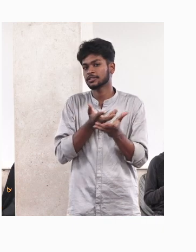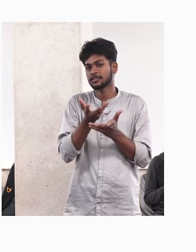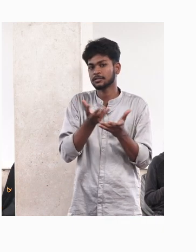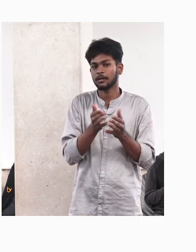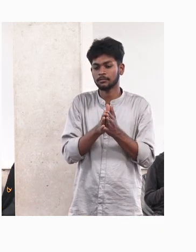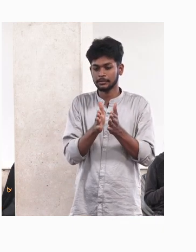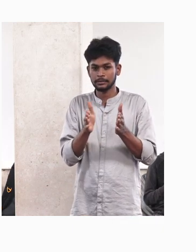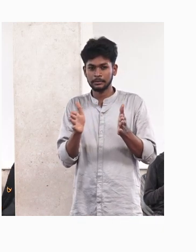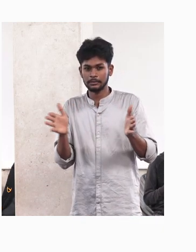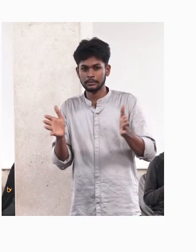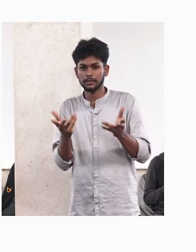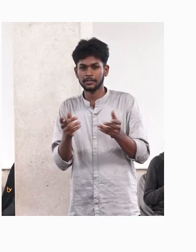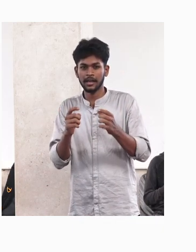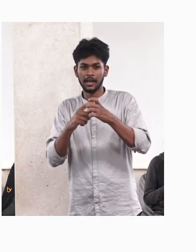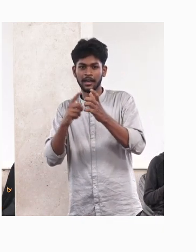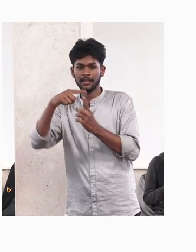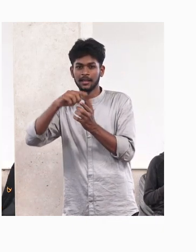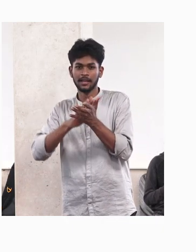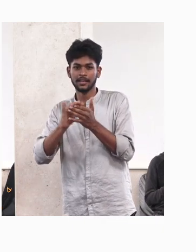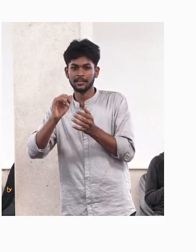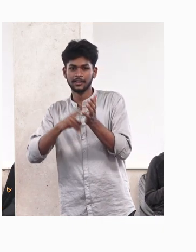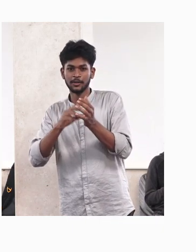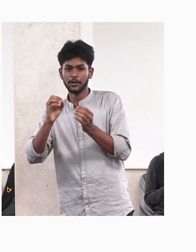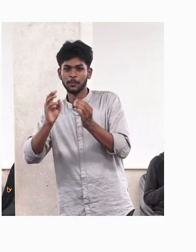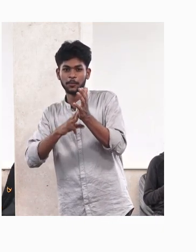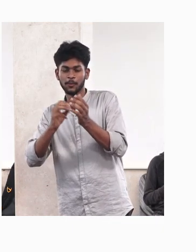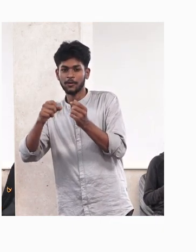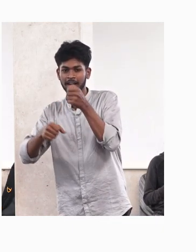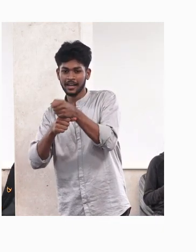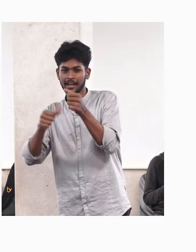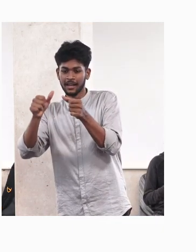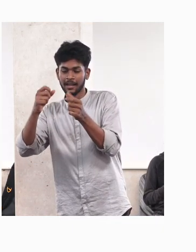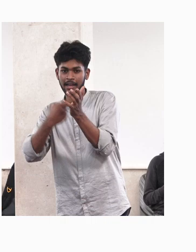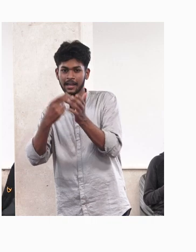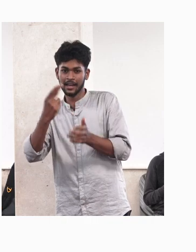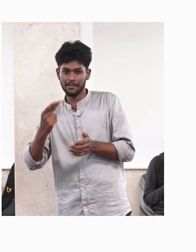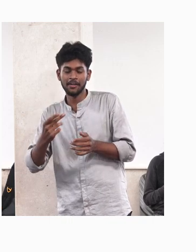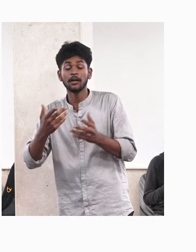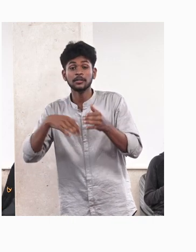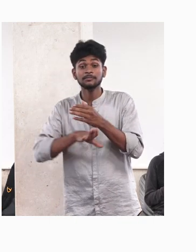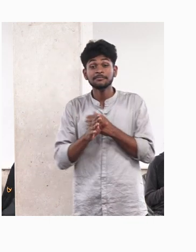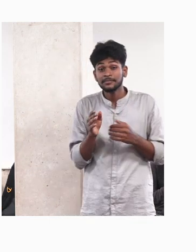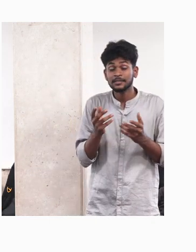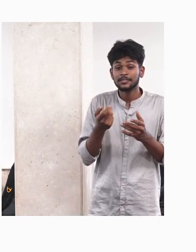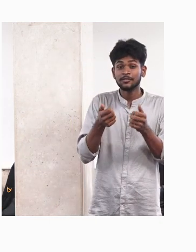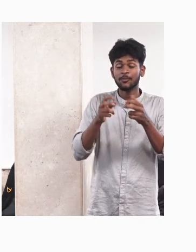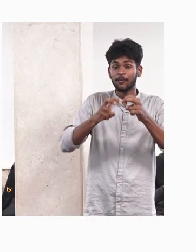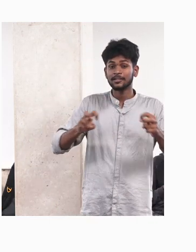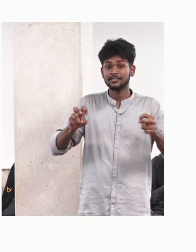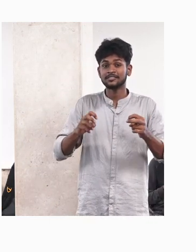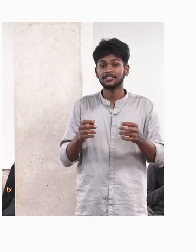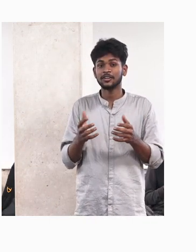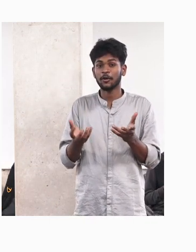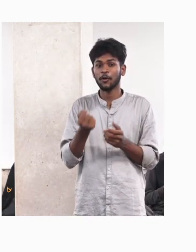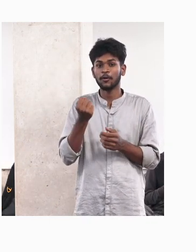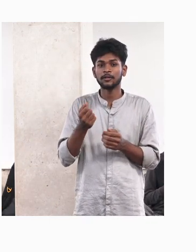doing ethnographic research connected with a big research Odyssey on